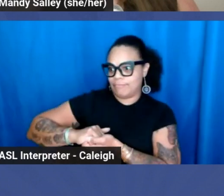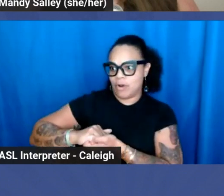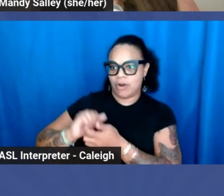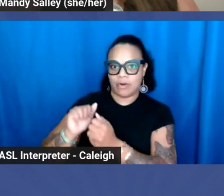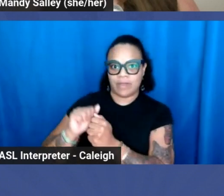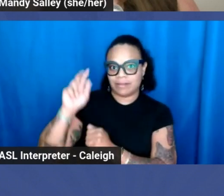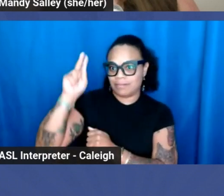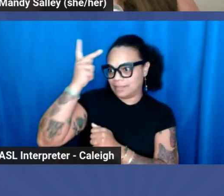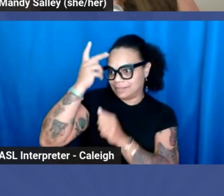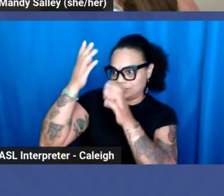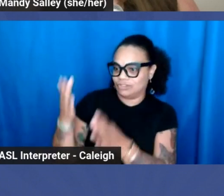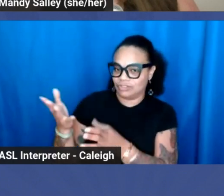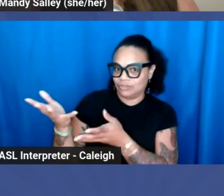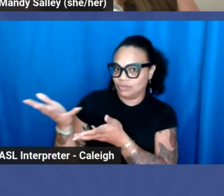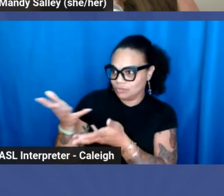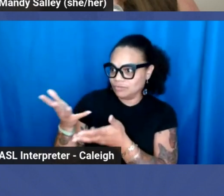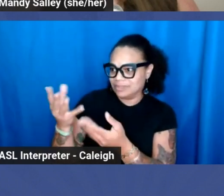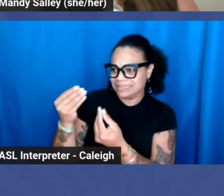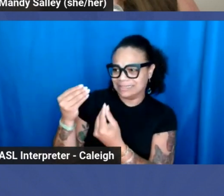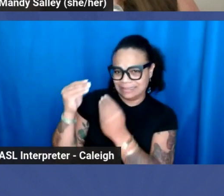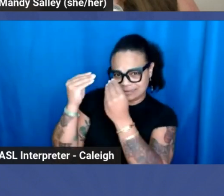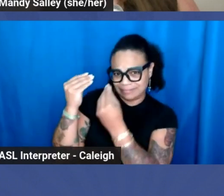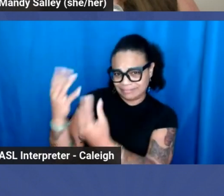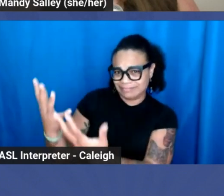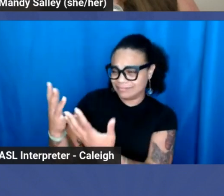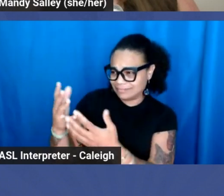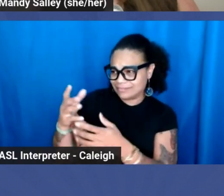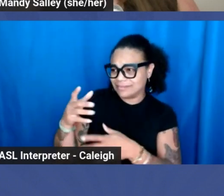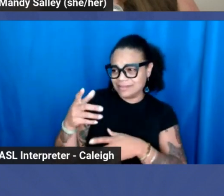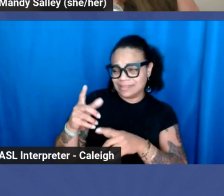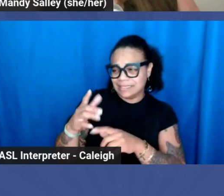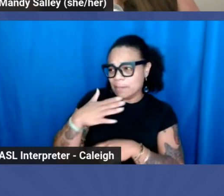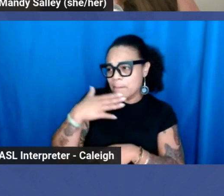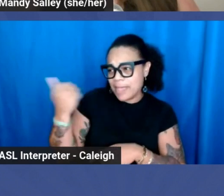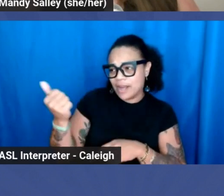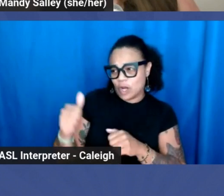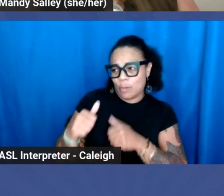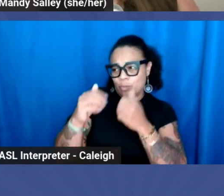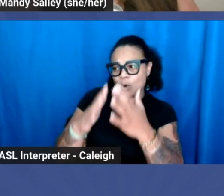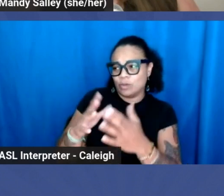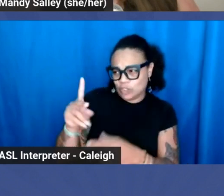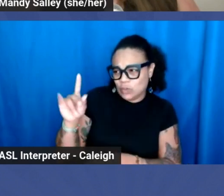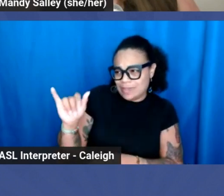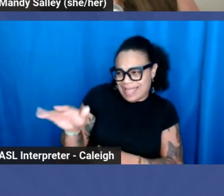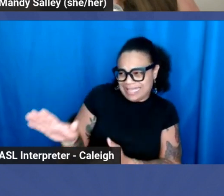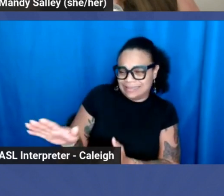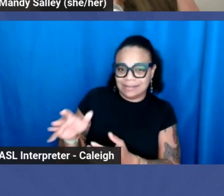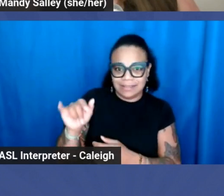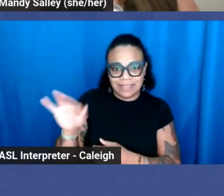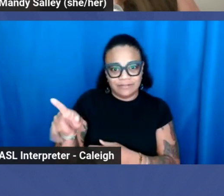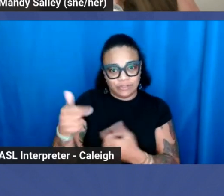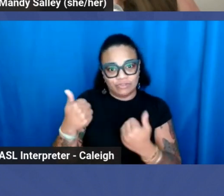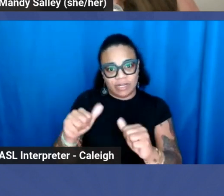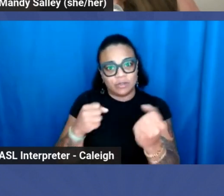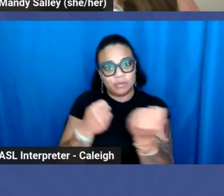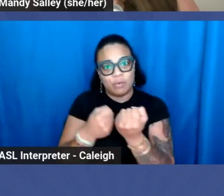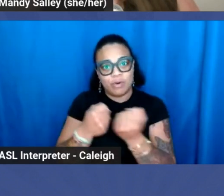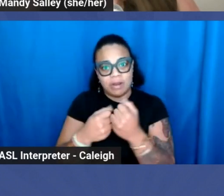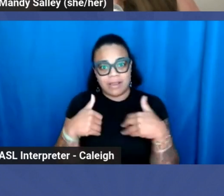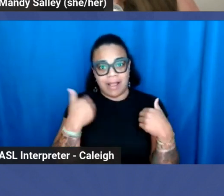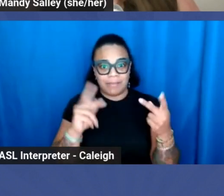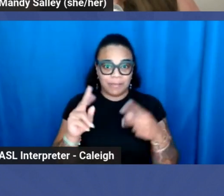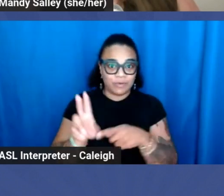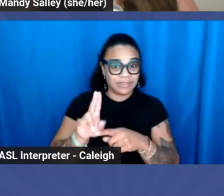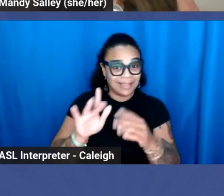kind of tell them like, hey, there are better ways to do this if we are trying to support young people on the